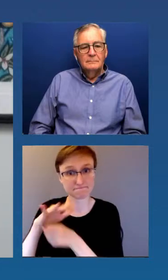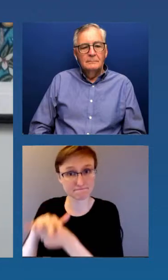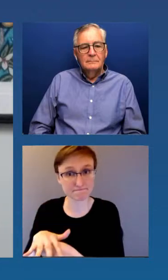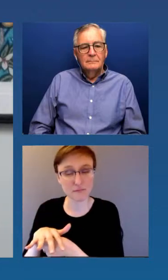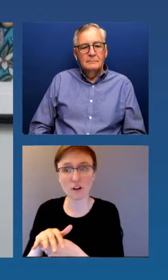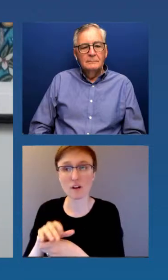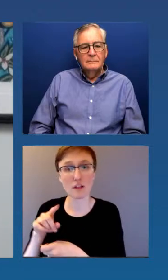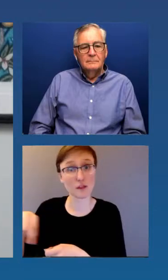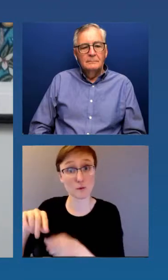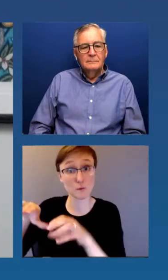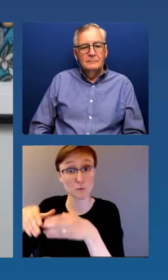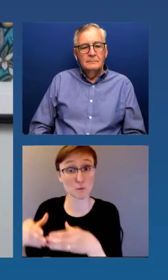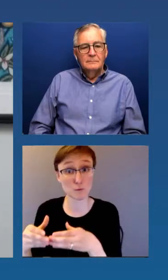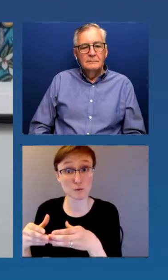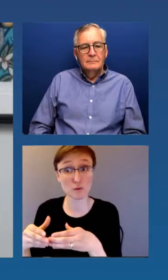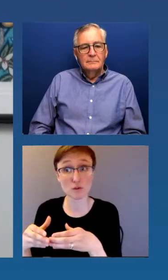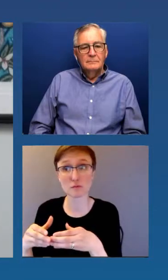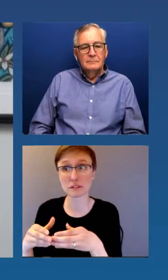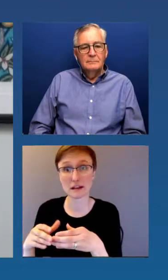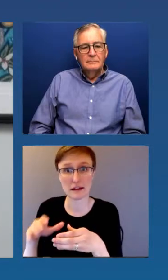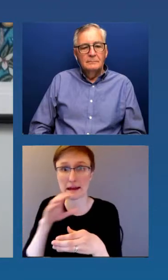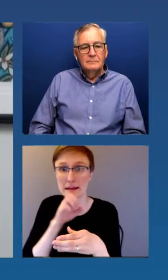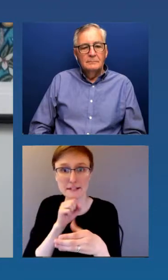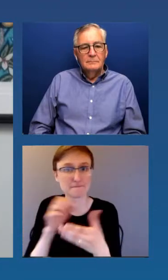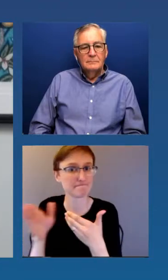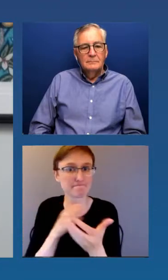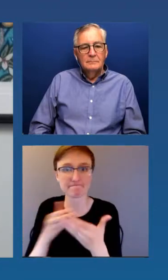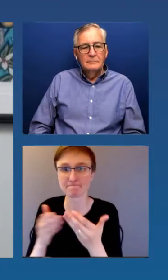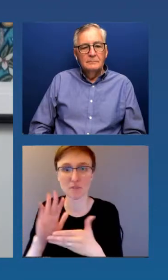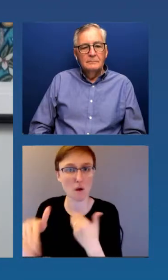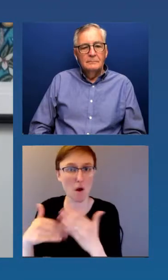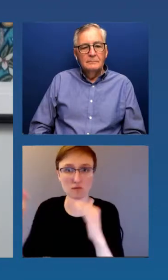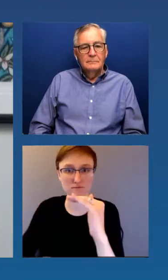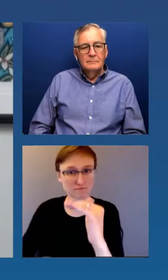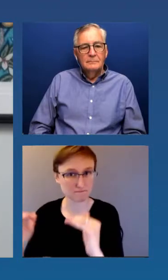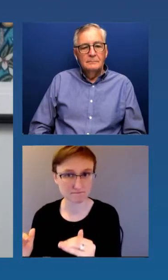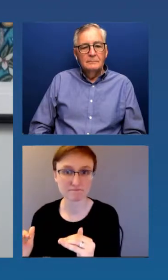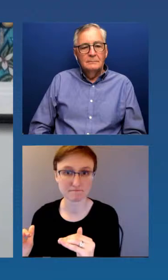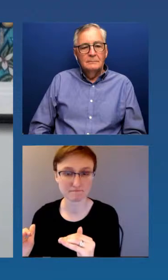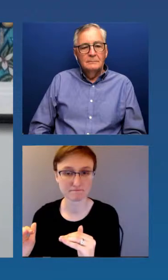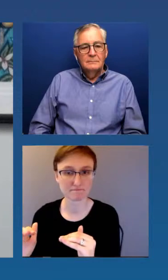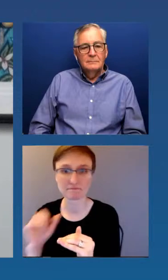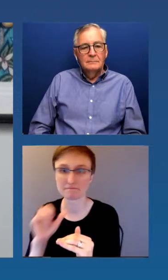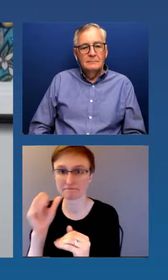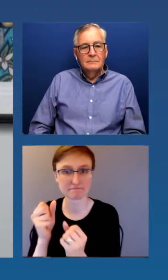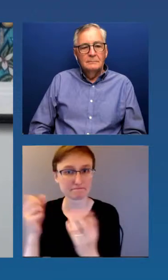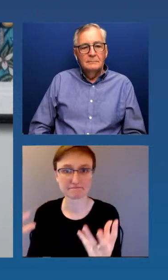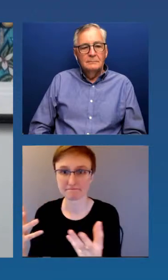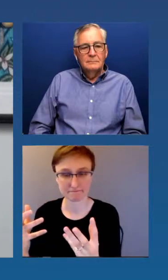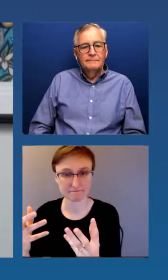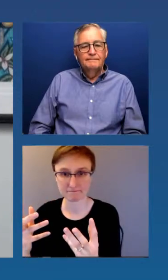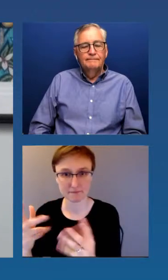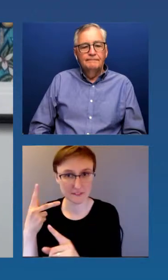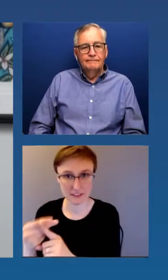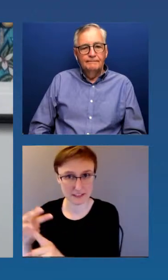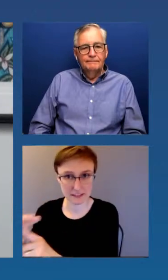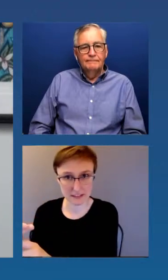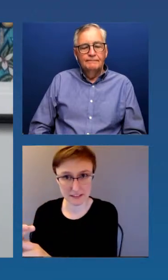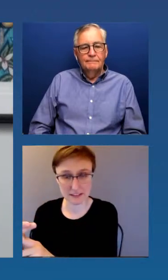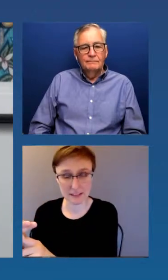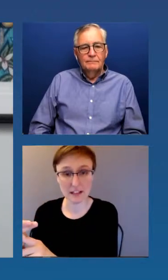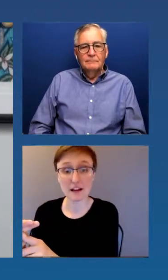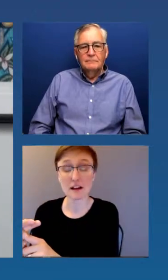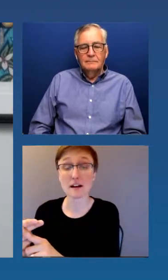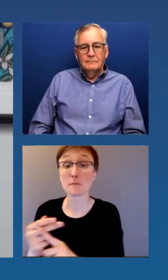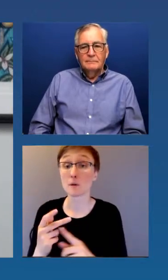Although what I can say the last time I looked at the information was that often it is the youngest age group that has the greatest